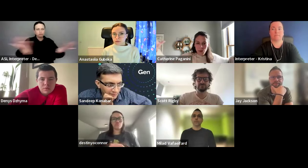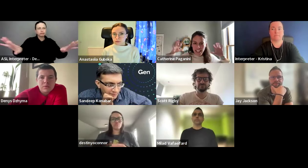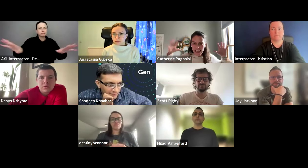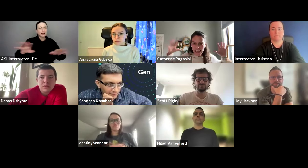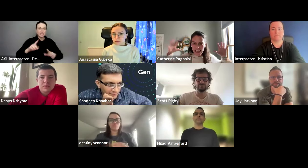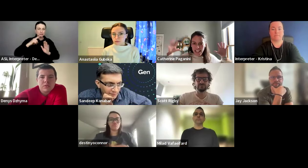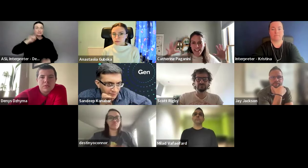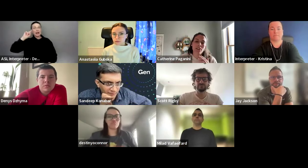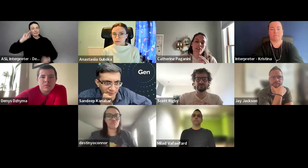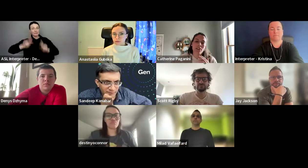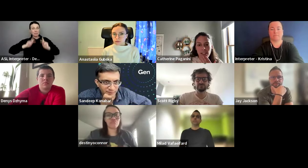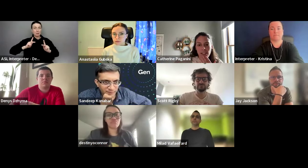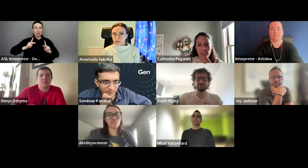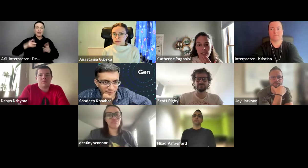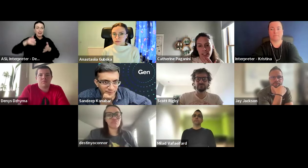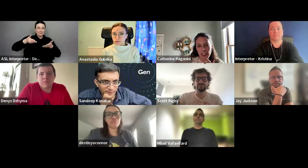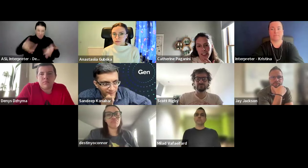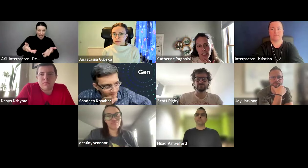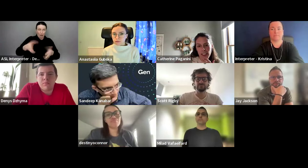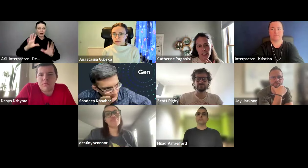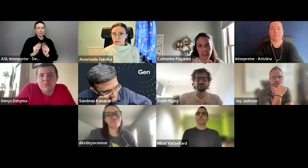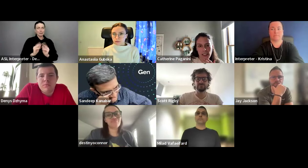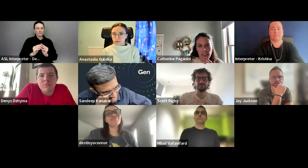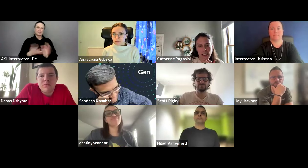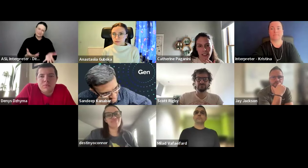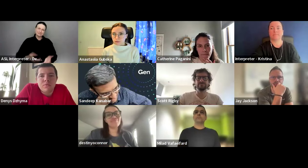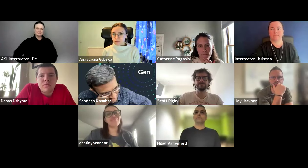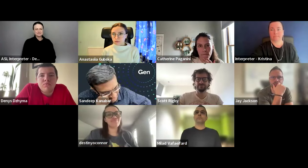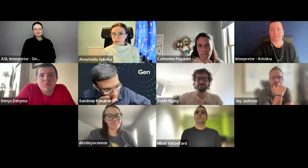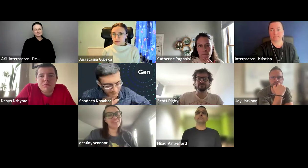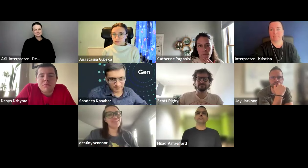deaf people at the conference, right?